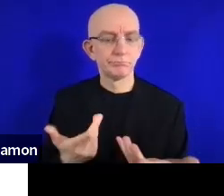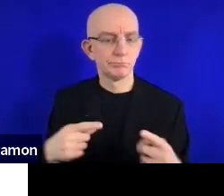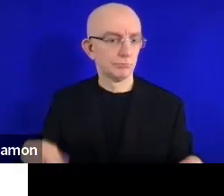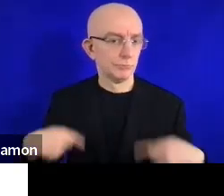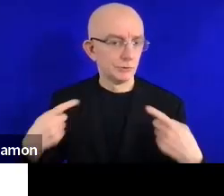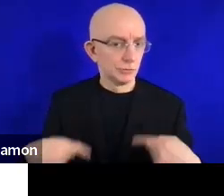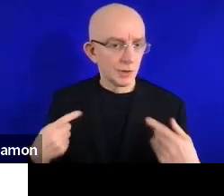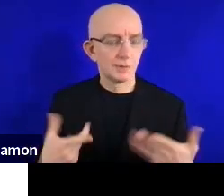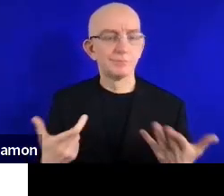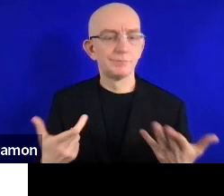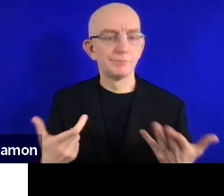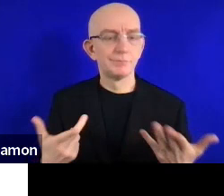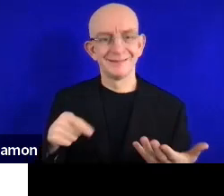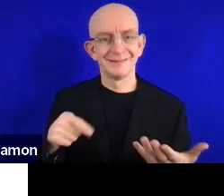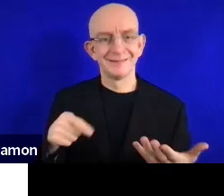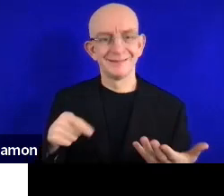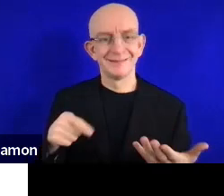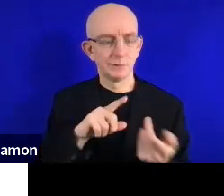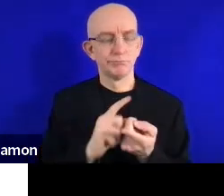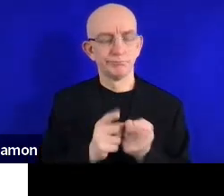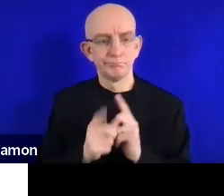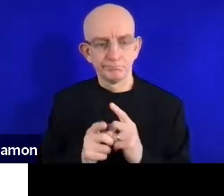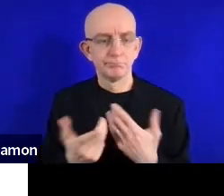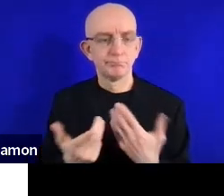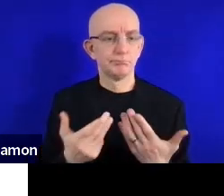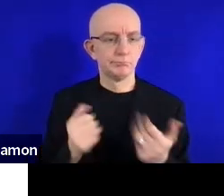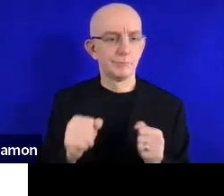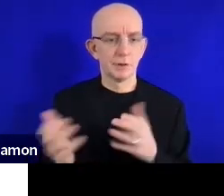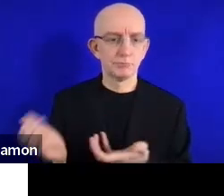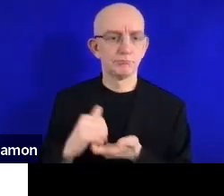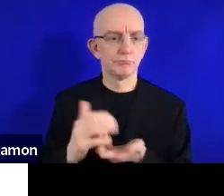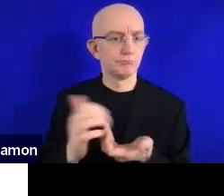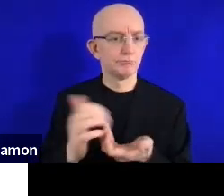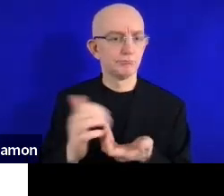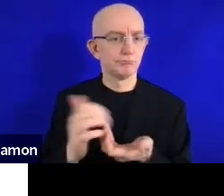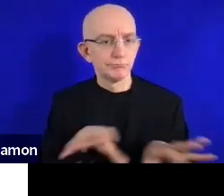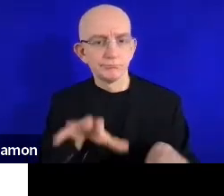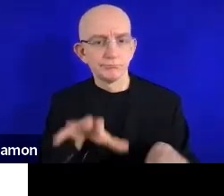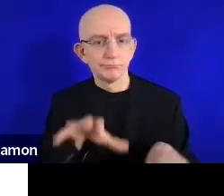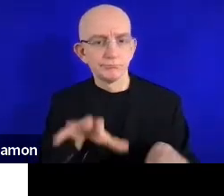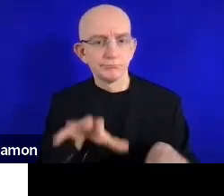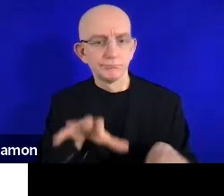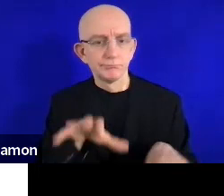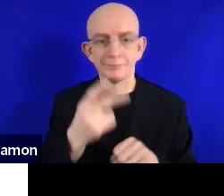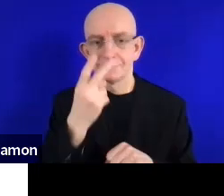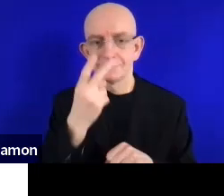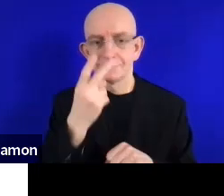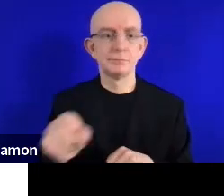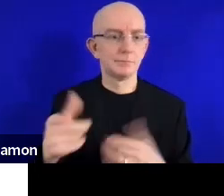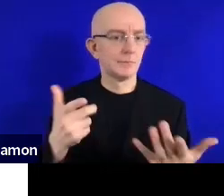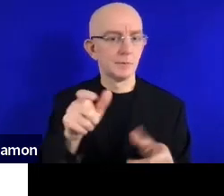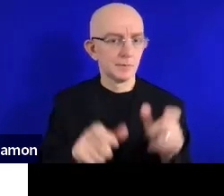of Health, nurses, Site Savers International, with doctors and